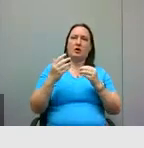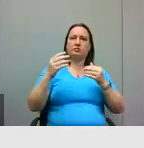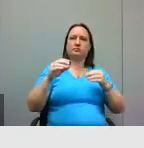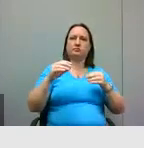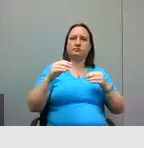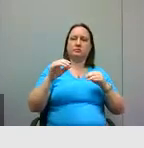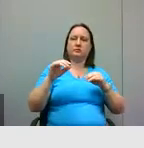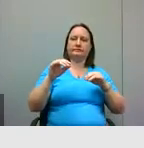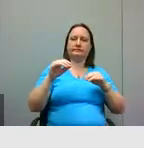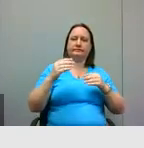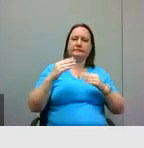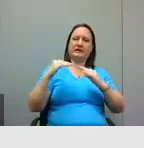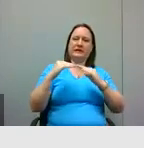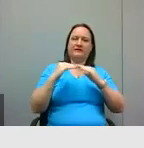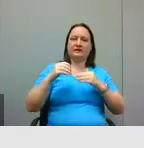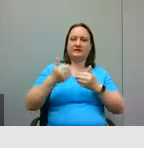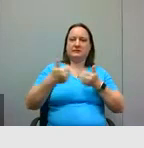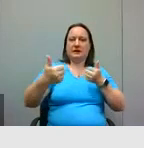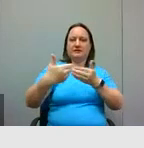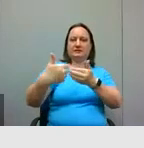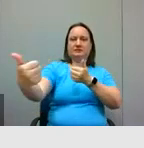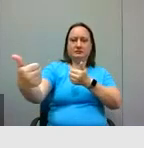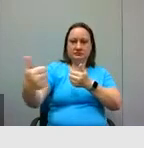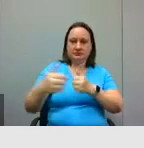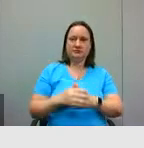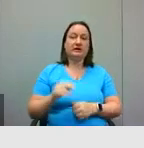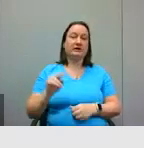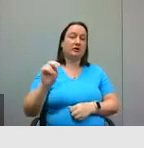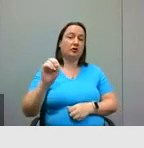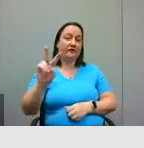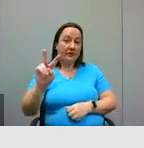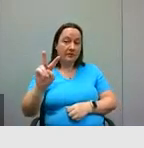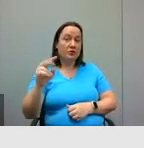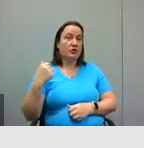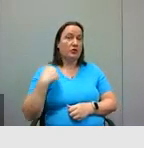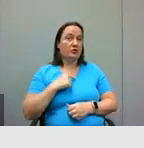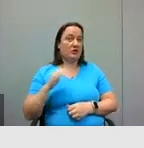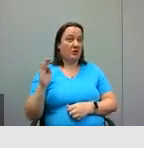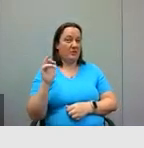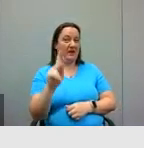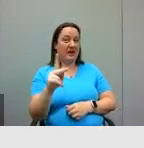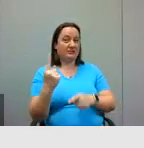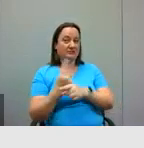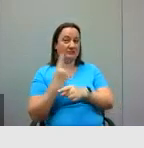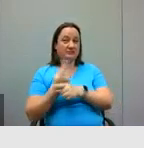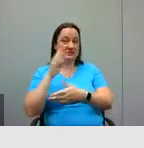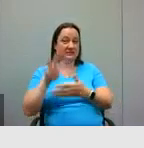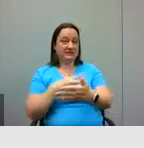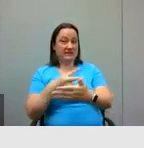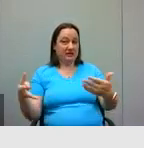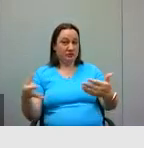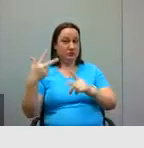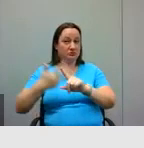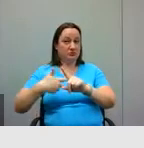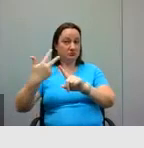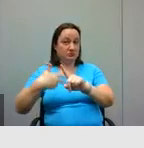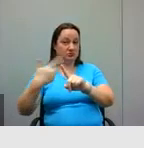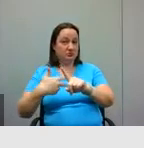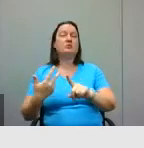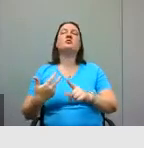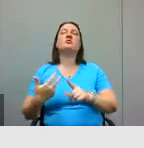things for you. And then in November, then we just set the dates like we normally did for quarterly. Okay.